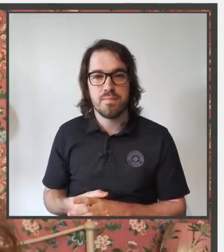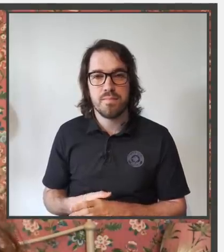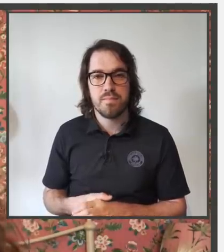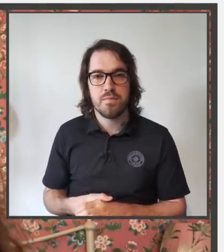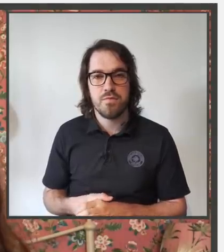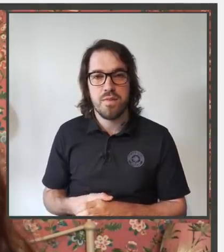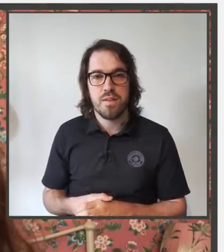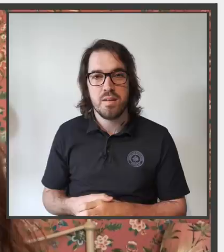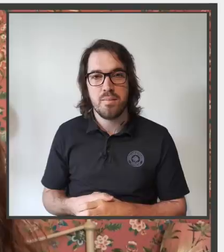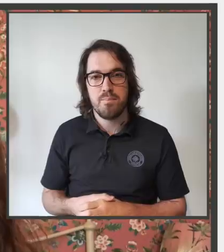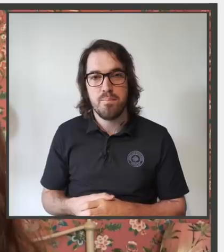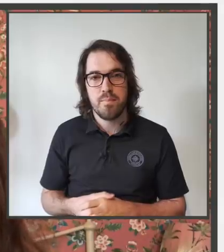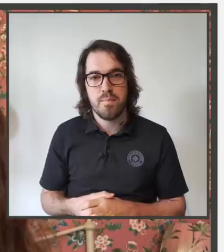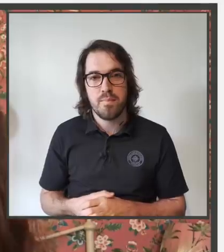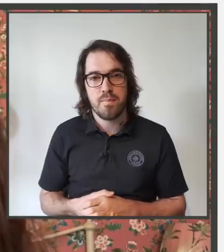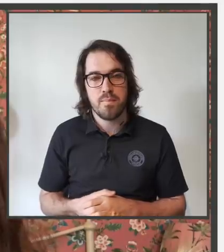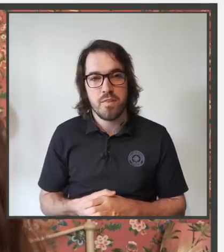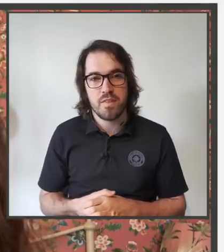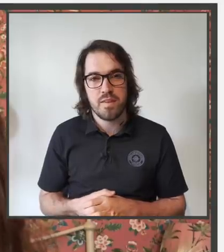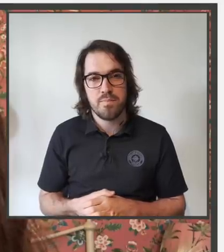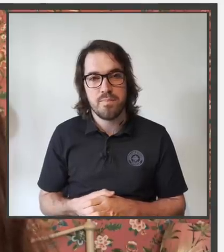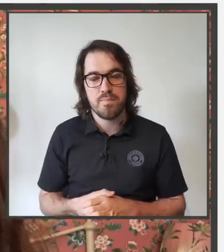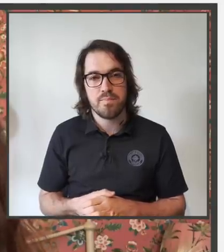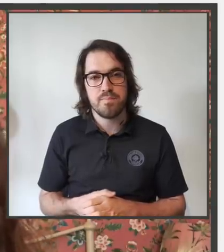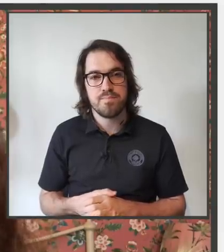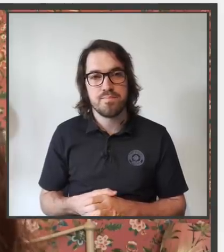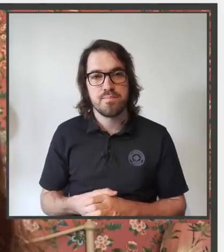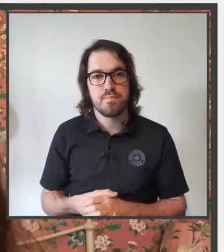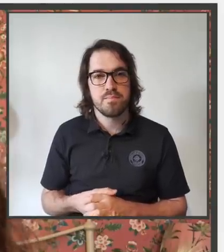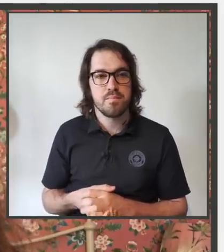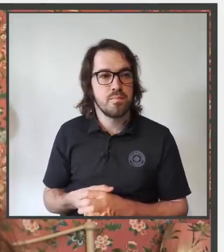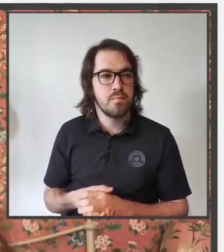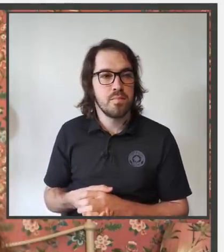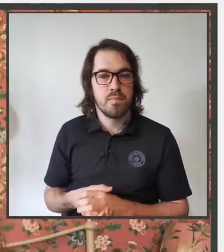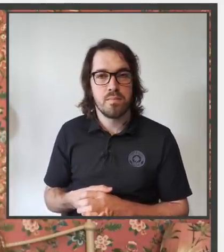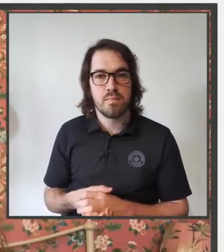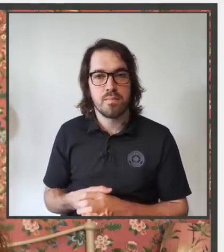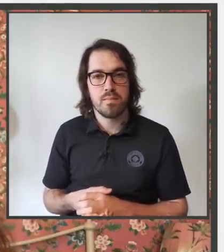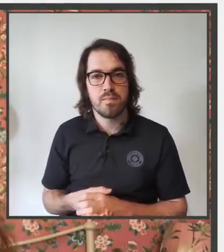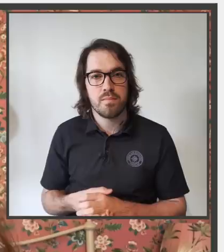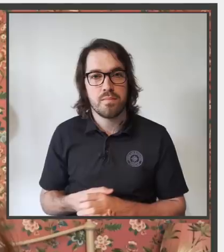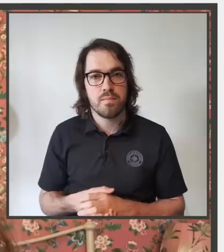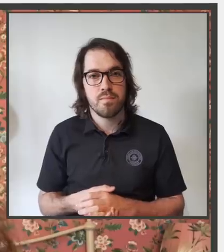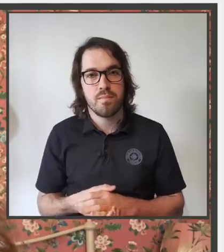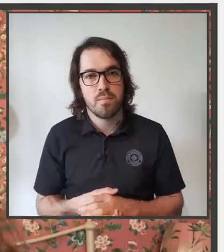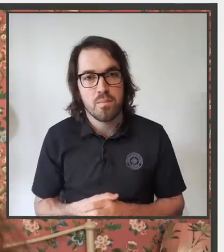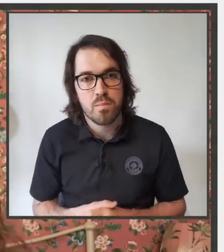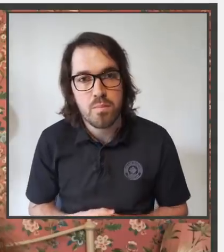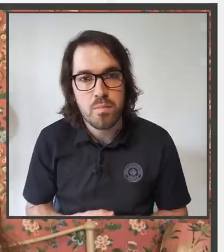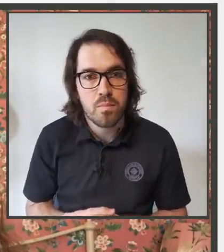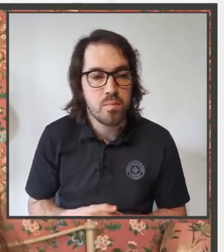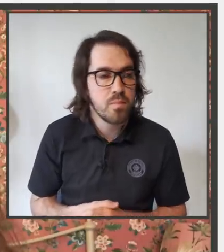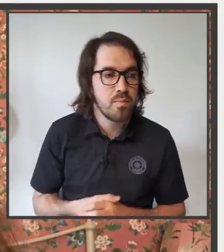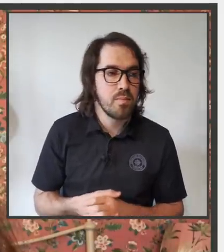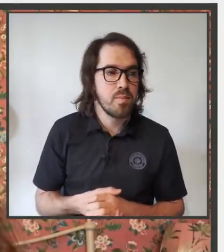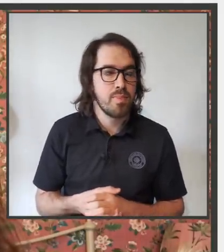be stricken by poverty, for example, if you're very poor. You can be stricken with